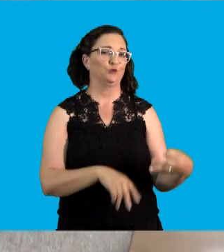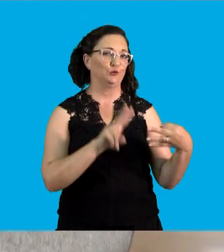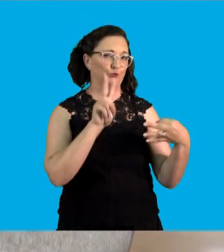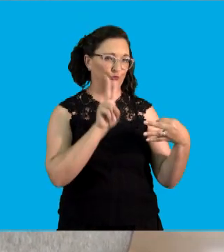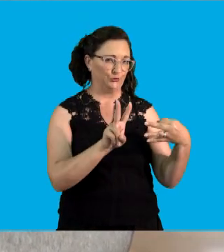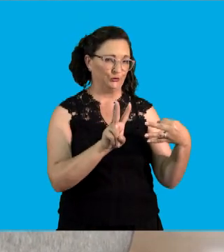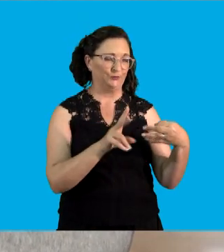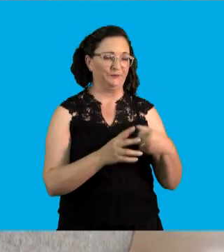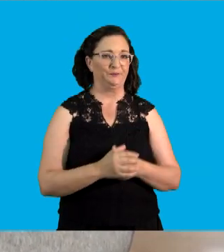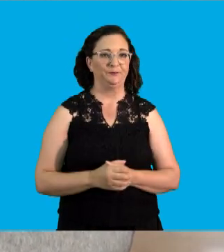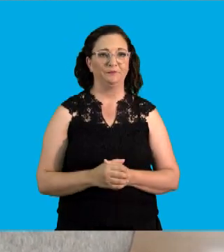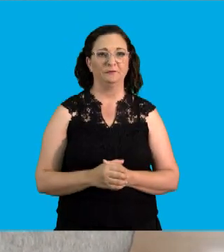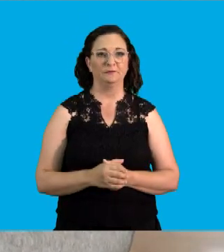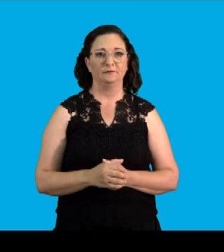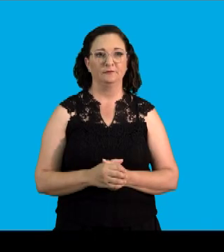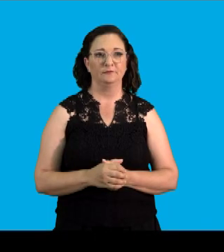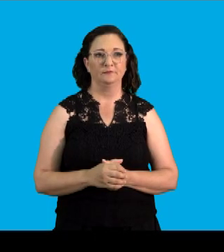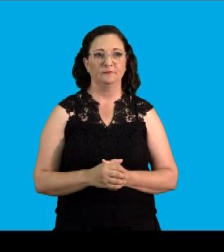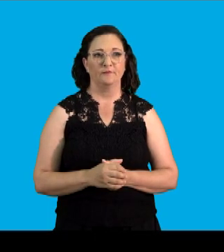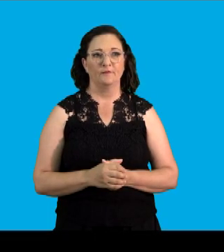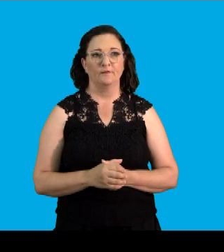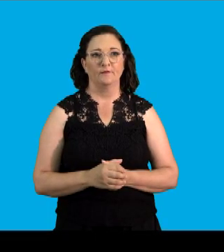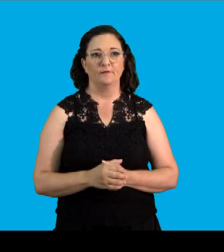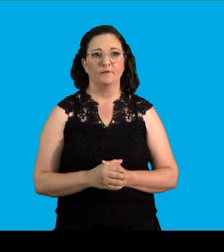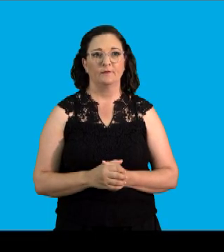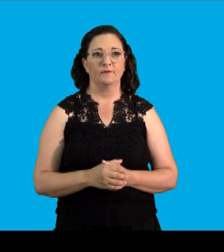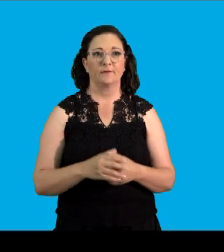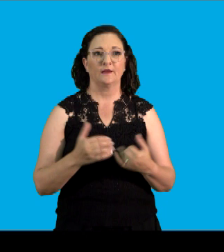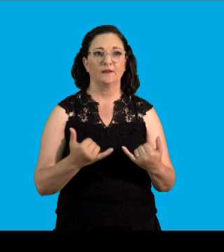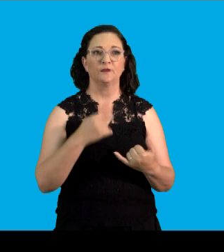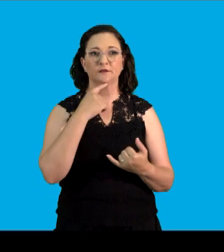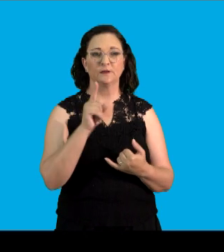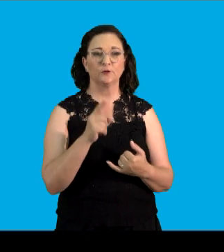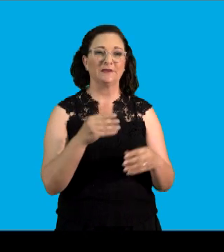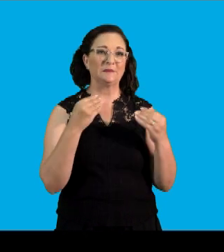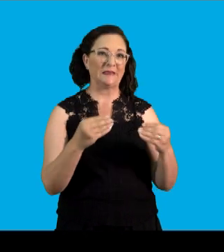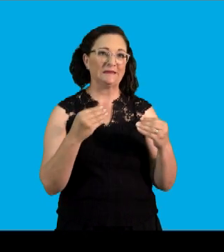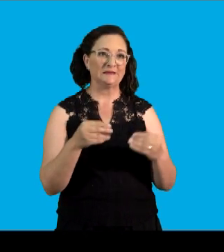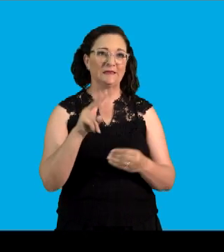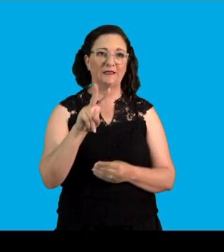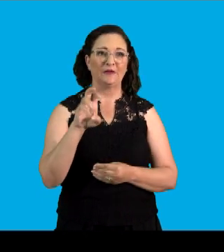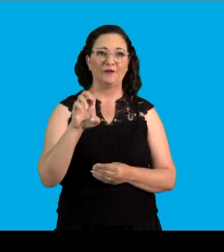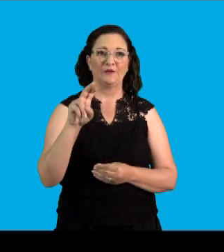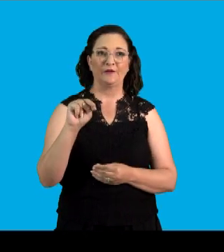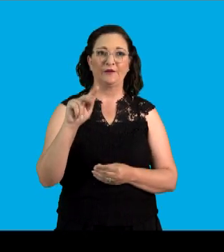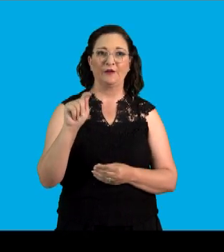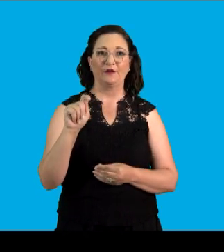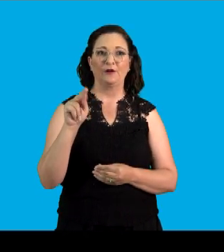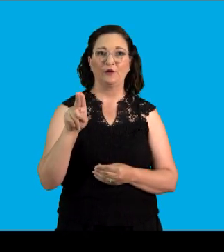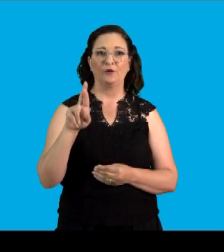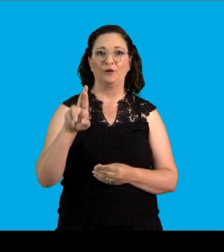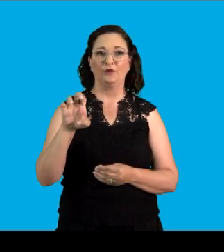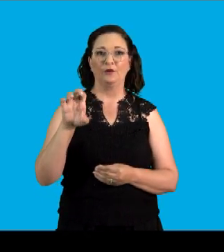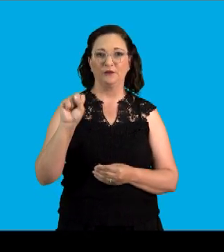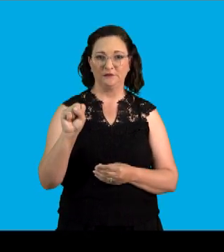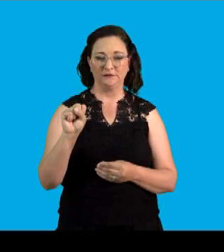2 questions from this section. Then question 2, as mentioned, is your business ventures. And don't forget business ventures, there